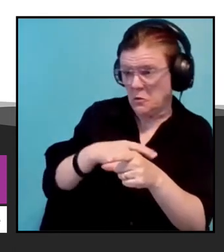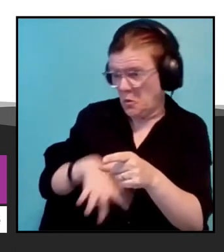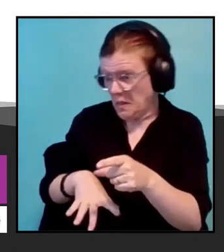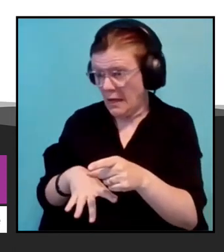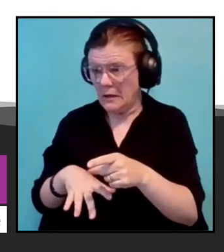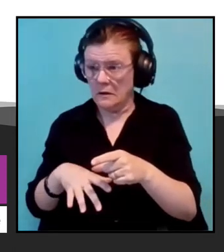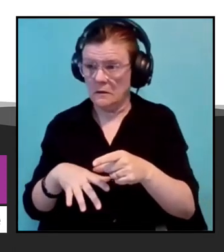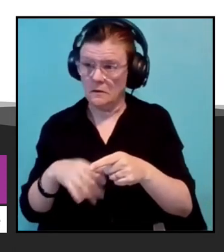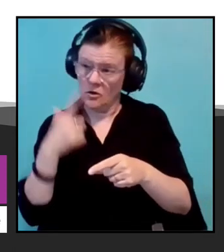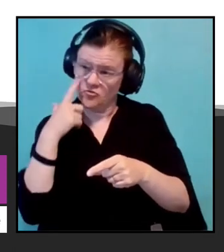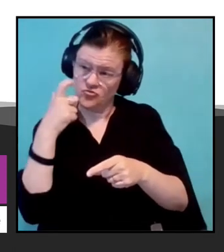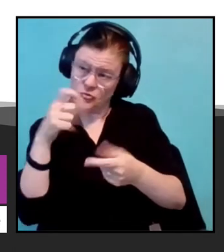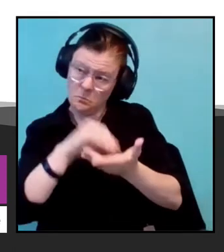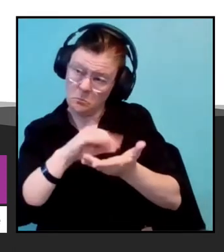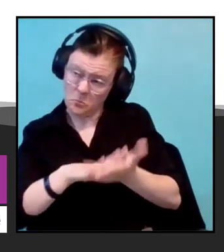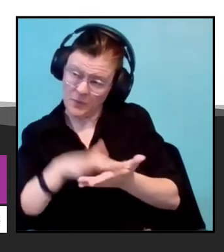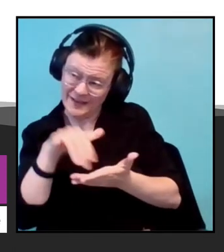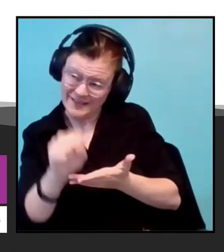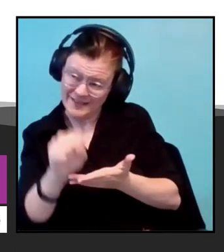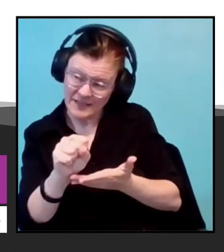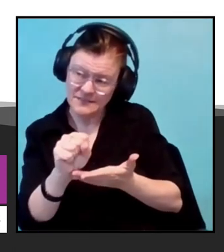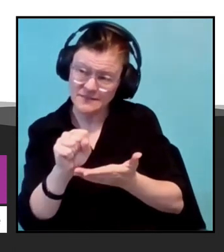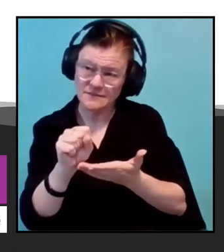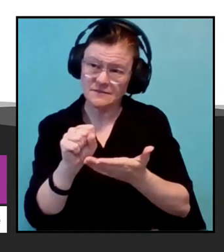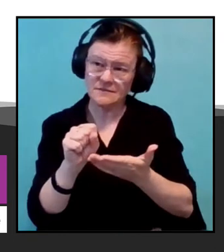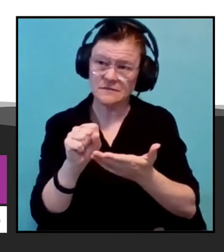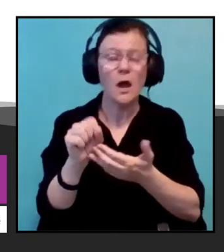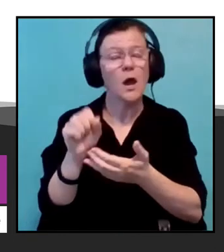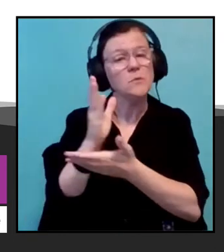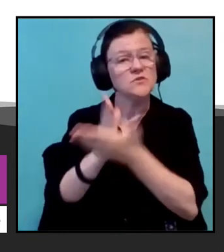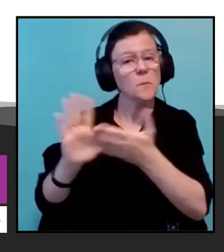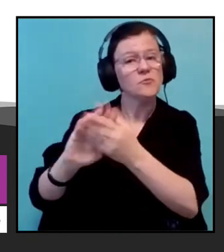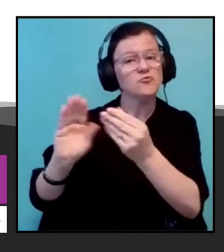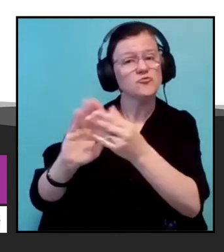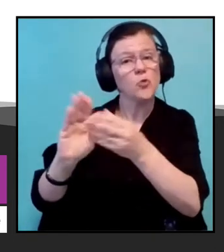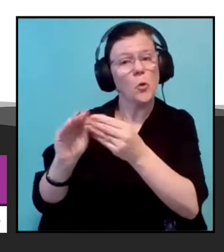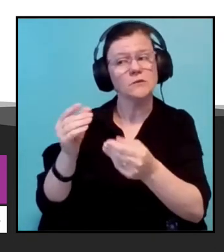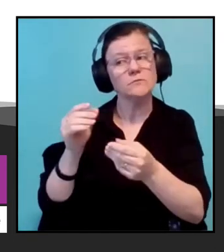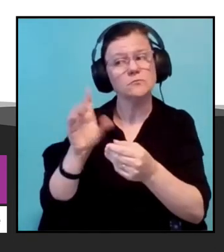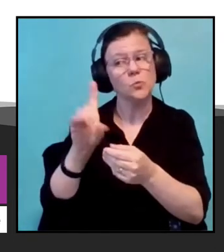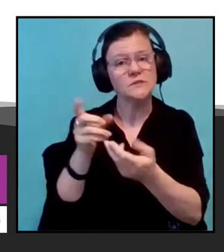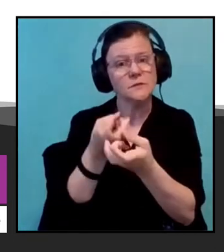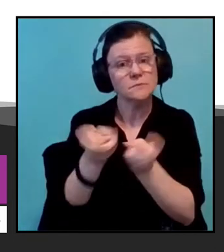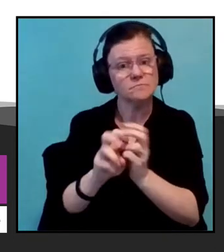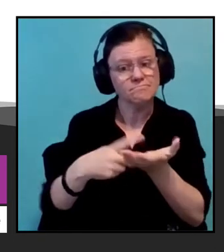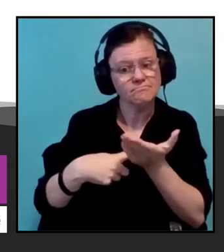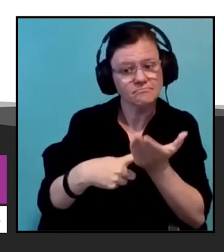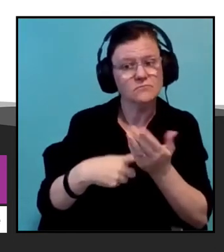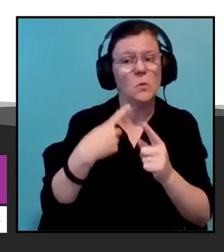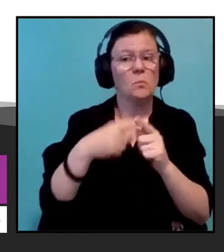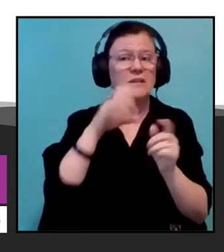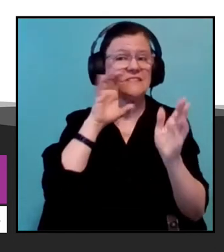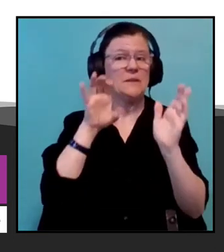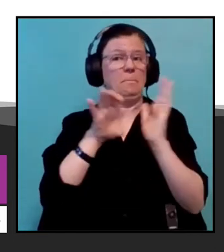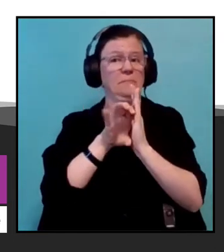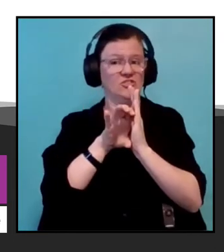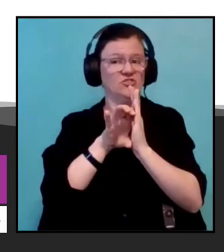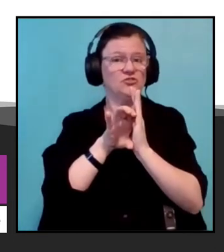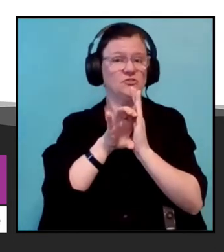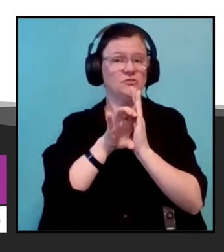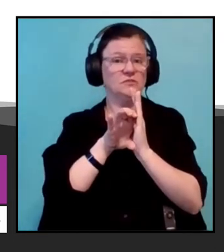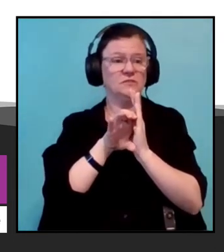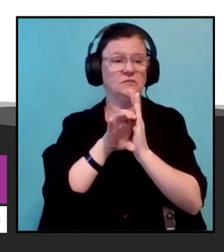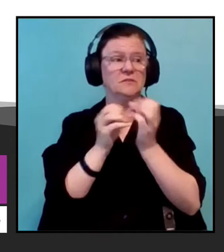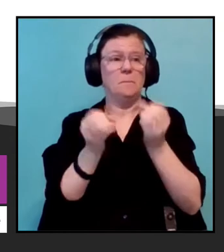we did debrief some of the anecdotes that we had, as Kyra mentioned, around the Polaroid. That was very nostalgic for a